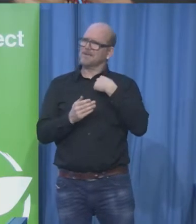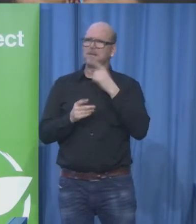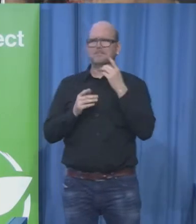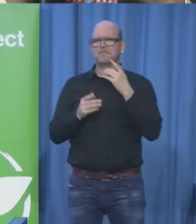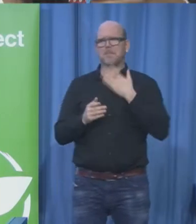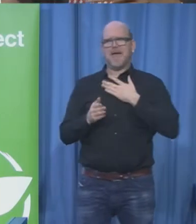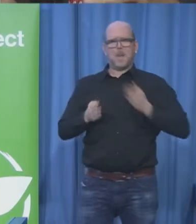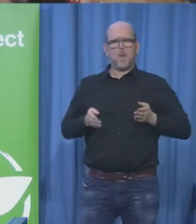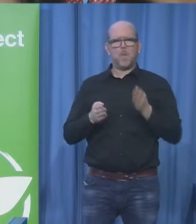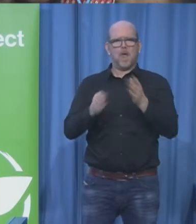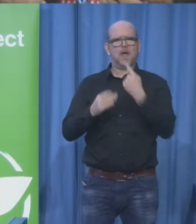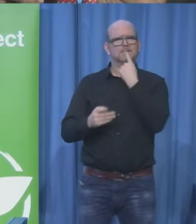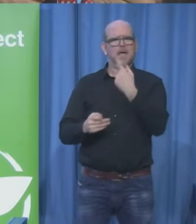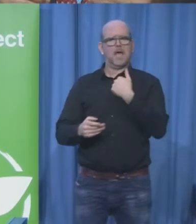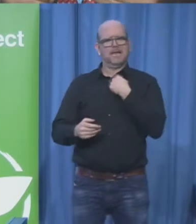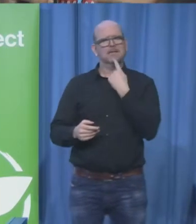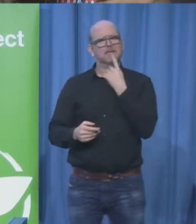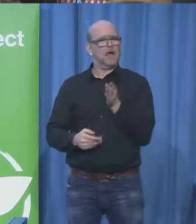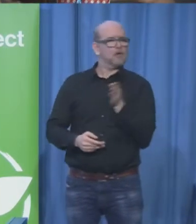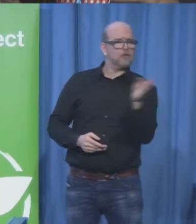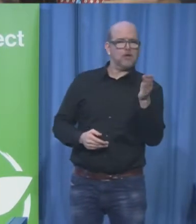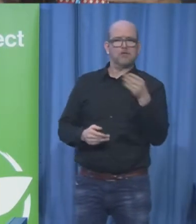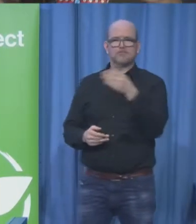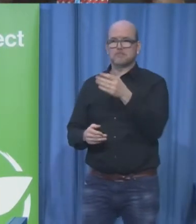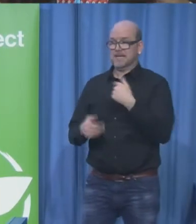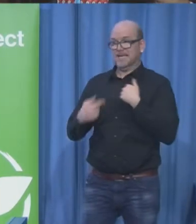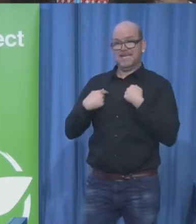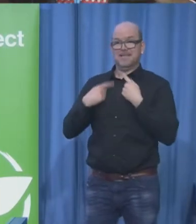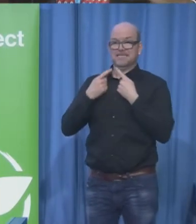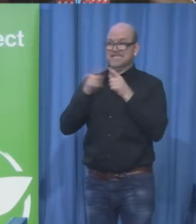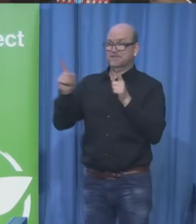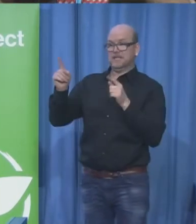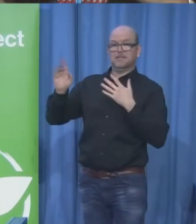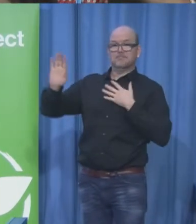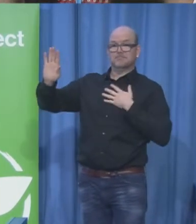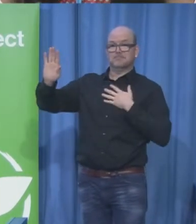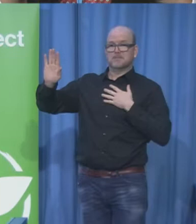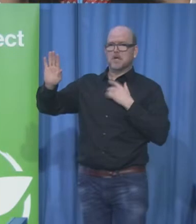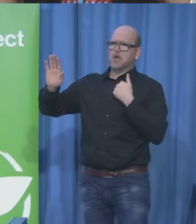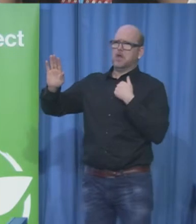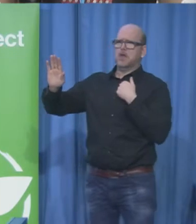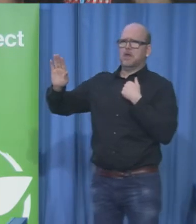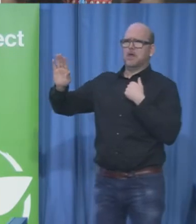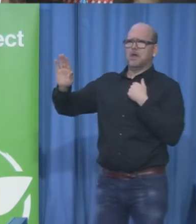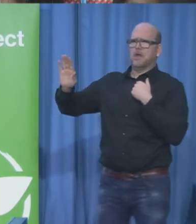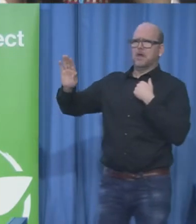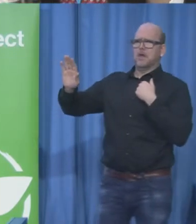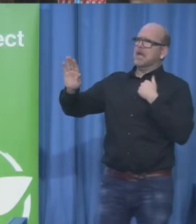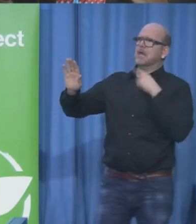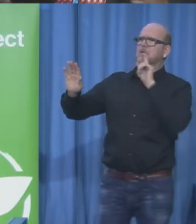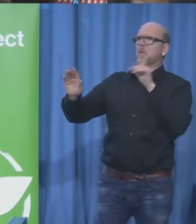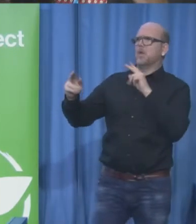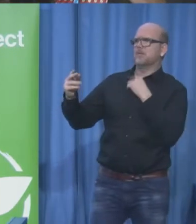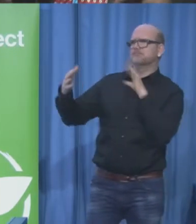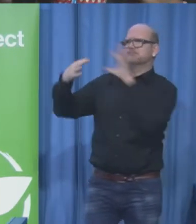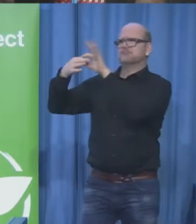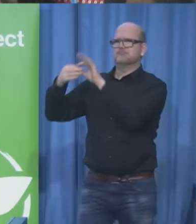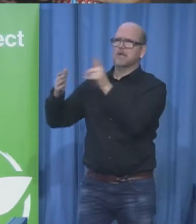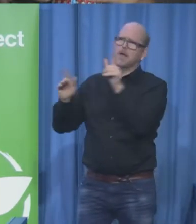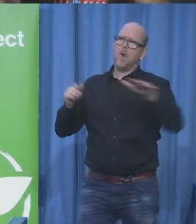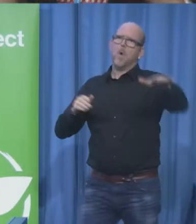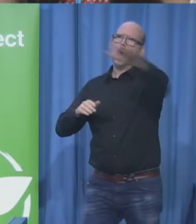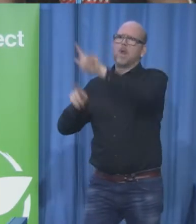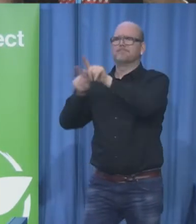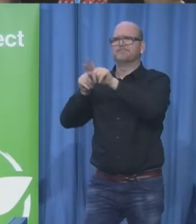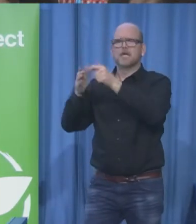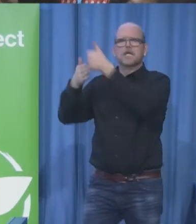who don't fit in, who are awkward, who struggle every single day, as you get older, life gets better. life gets